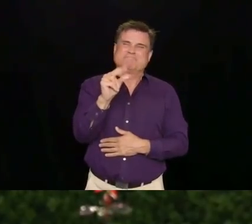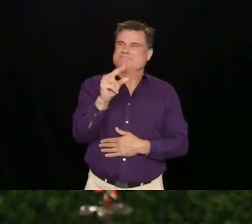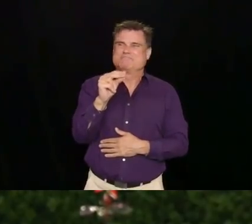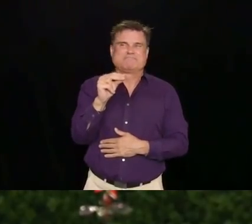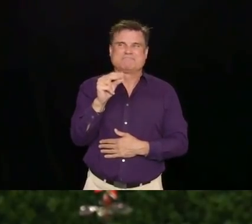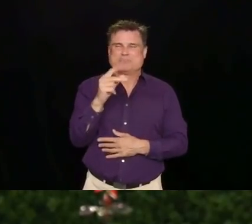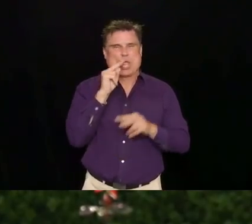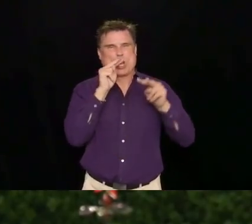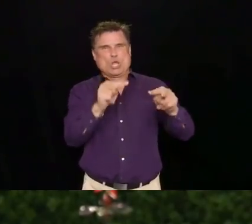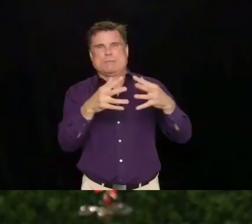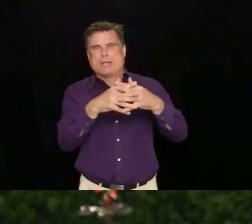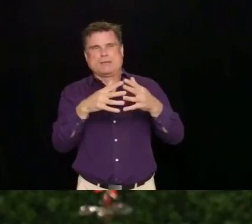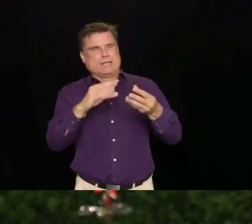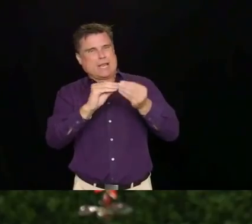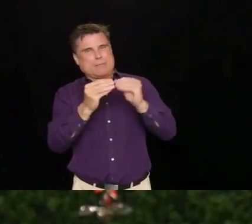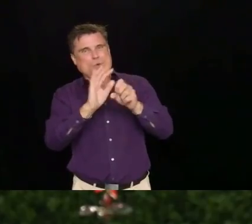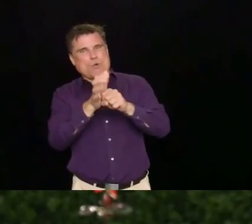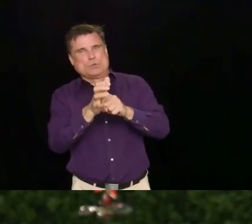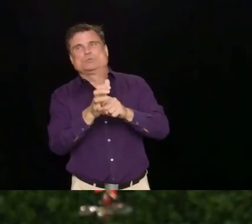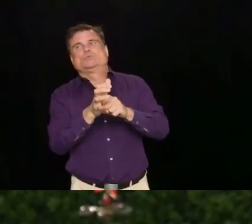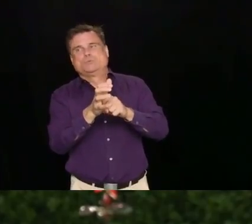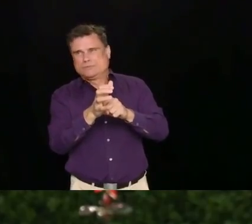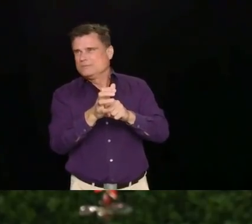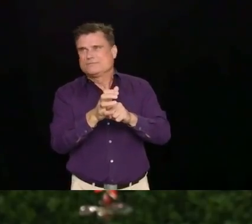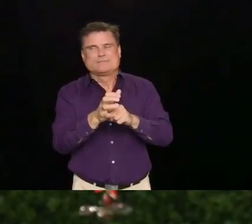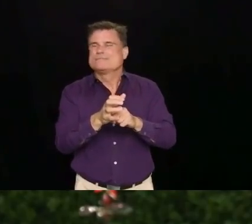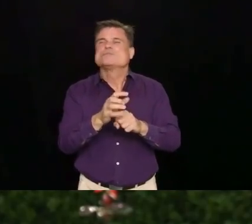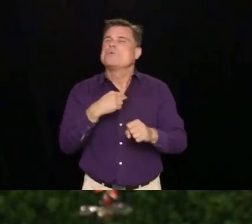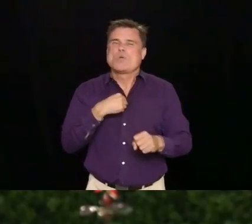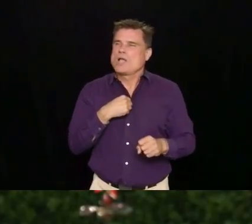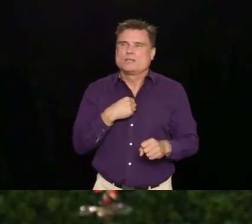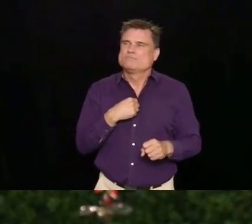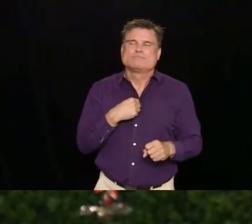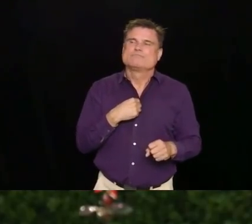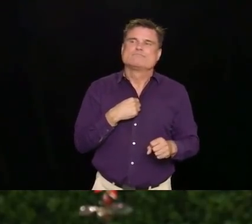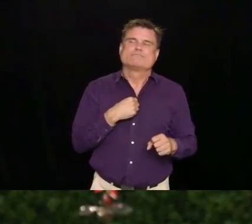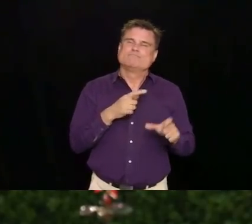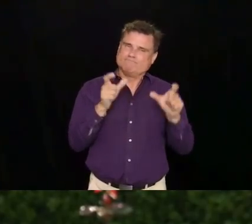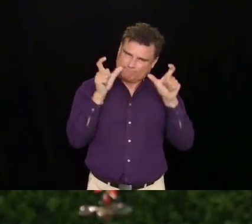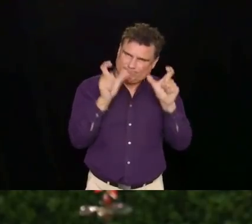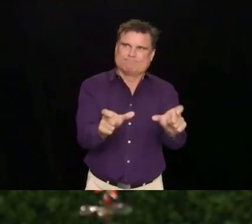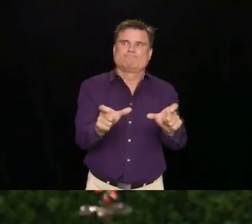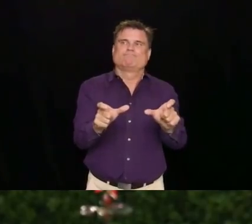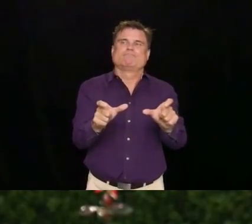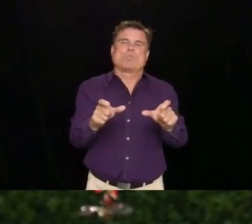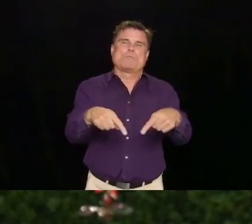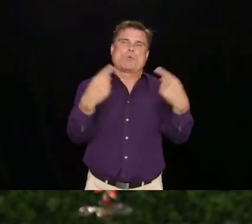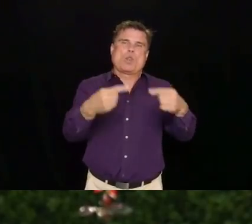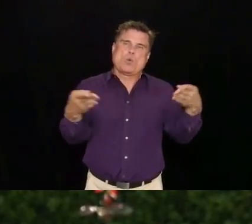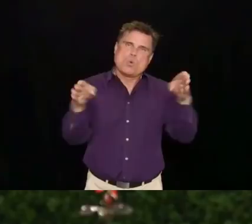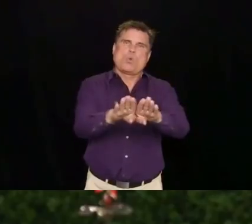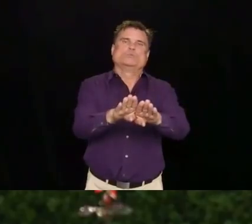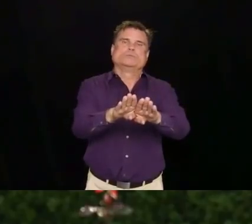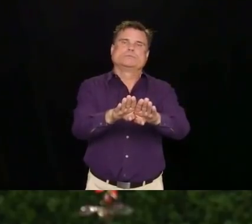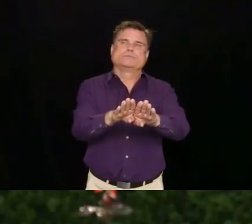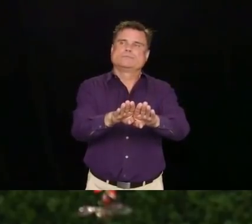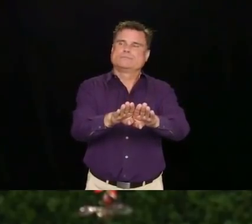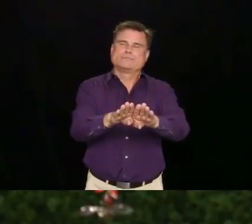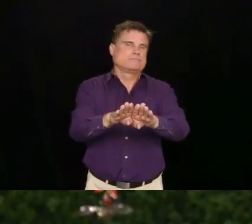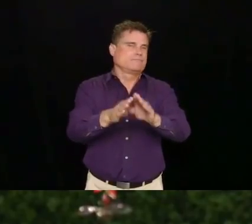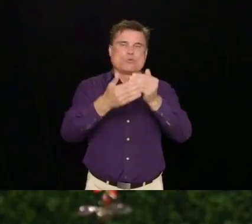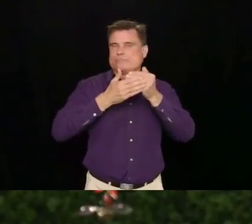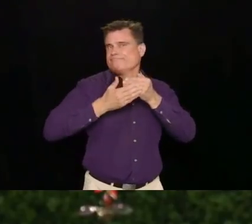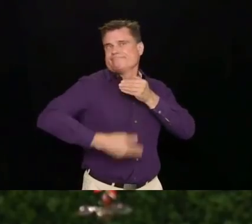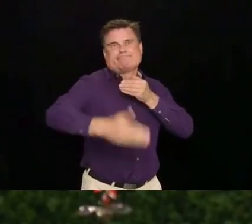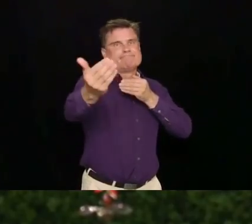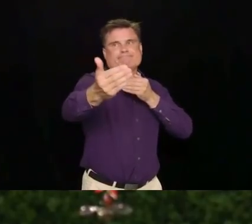we continue to strongly advocate for an extension of the ban on visitors